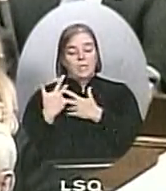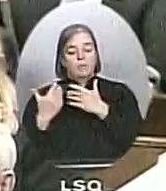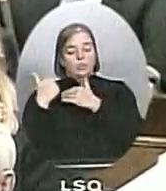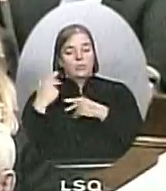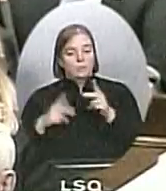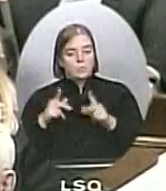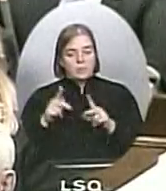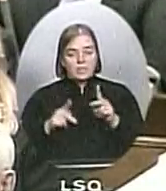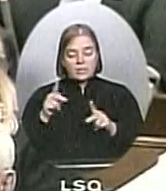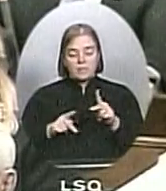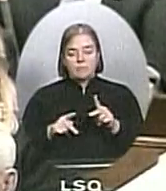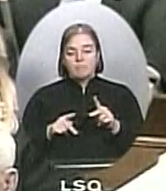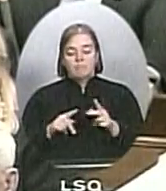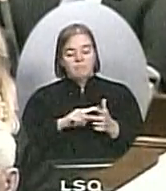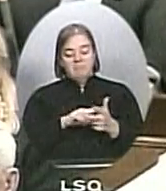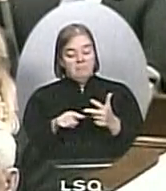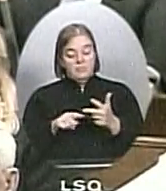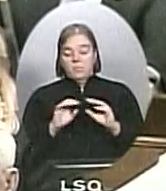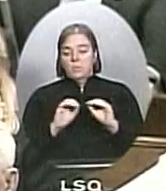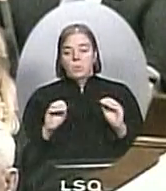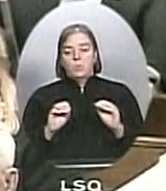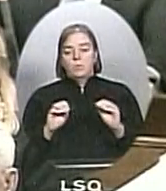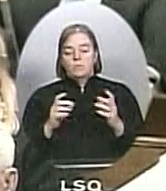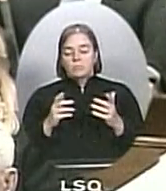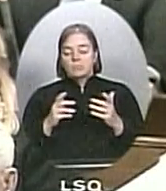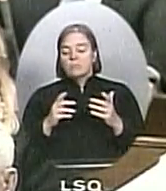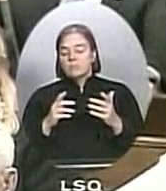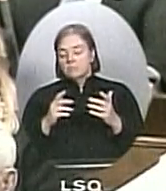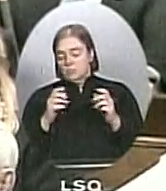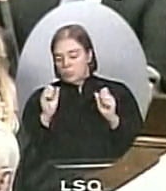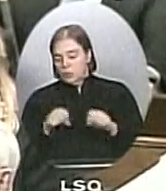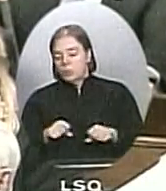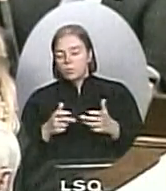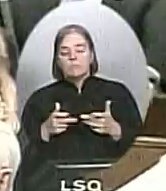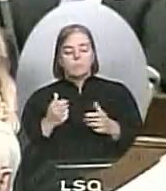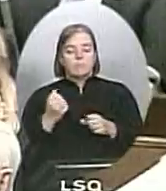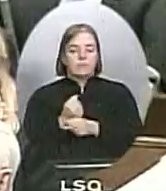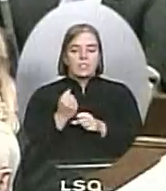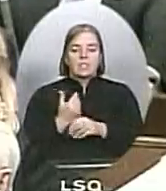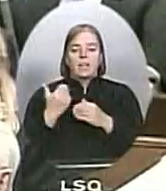would normally carry out as a member of the Senate or the House of Commons. That's what it says. That's what members are relying on.